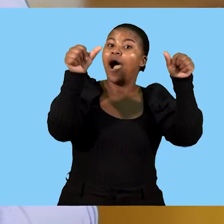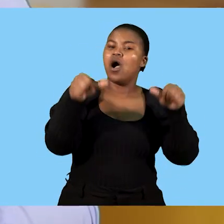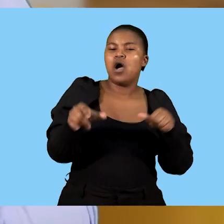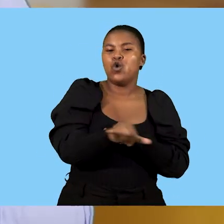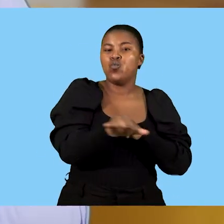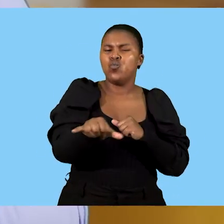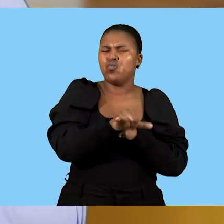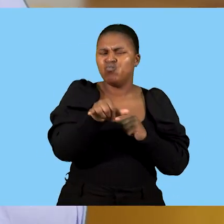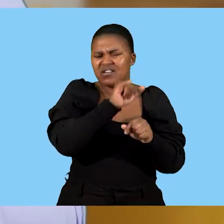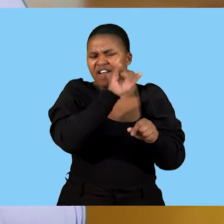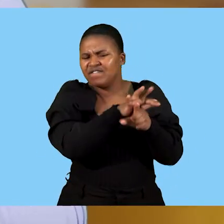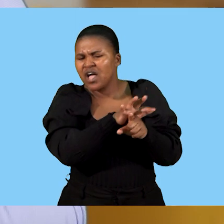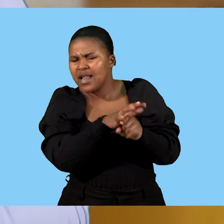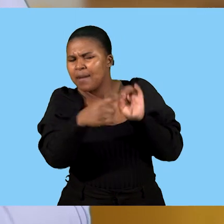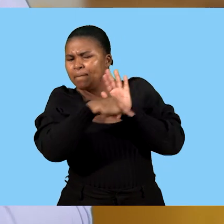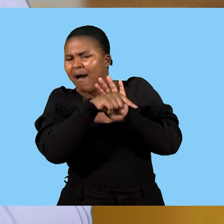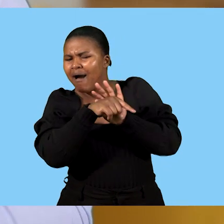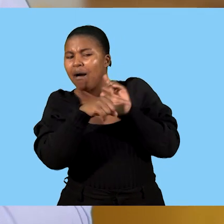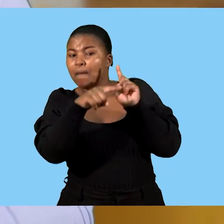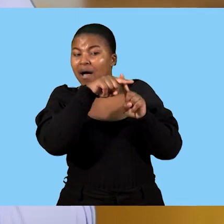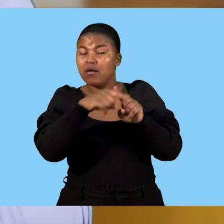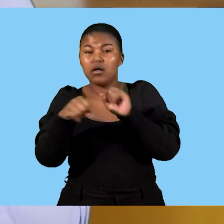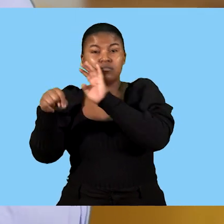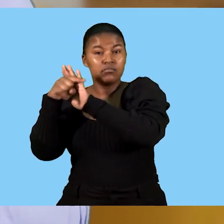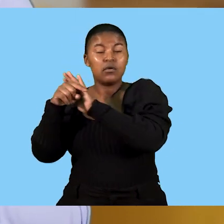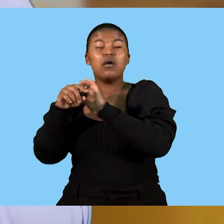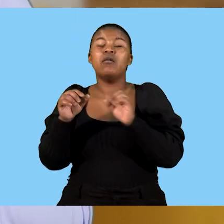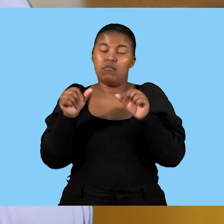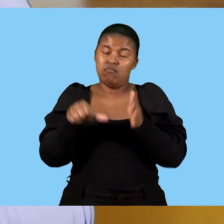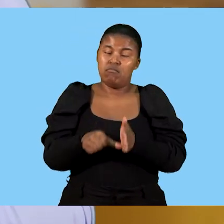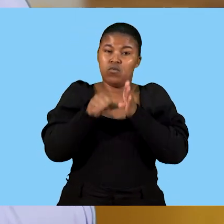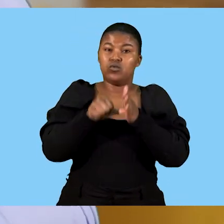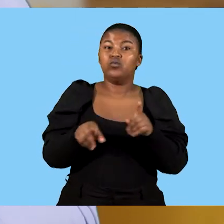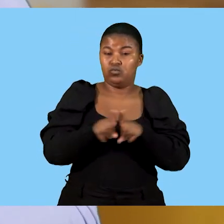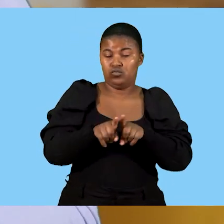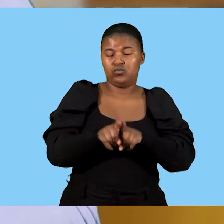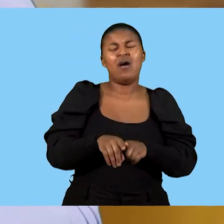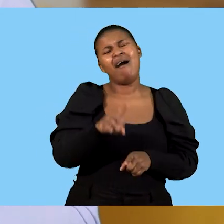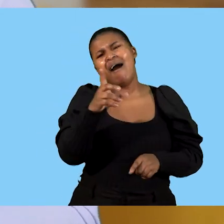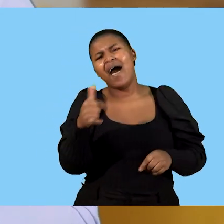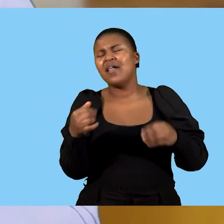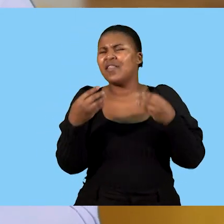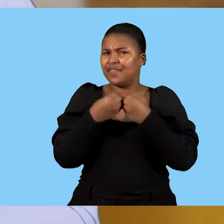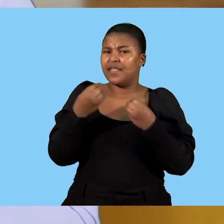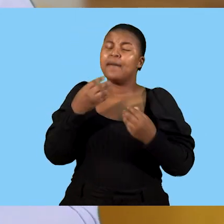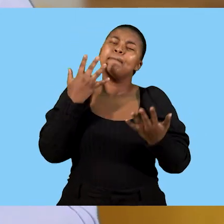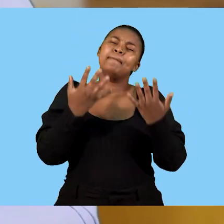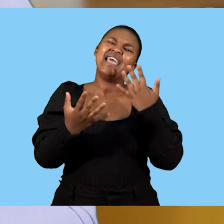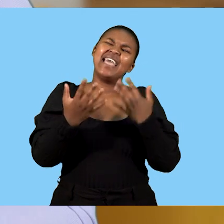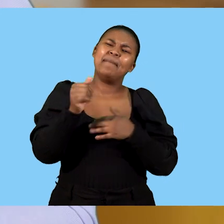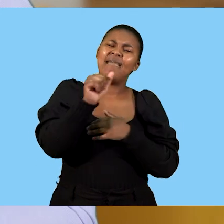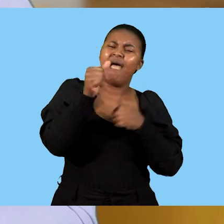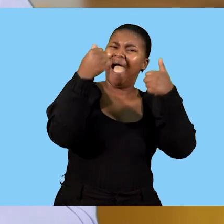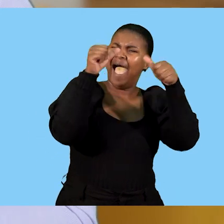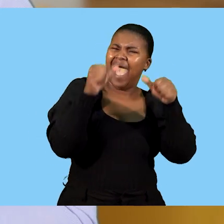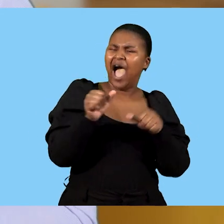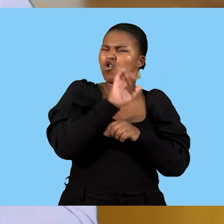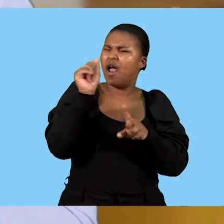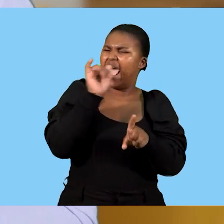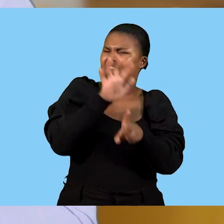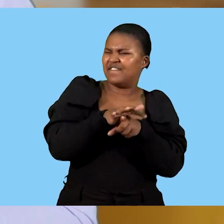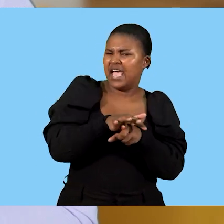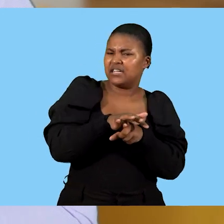affected. And remember, the signs are very important. Another thing that is very important is when a particular account is not affected, for